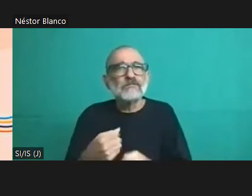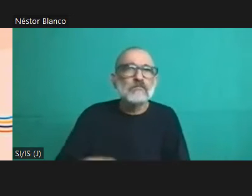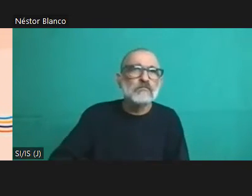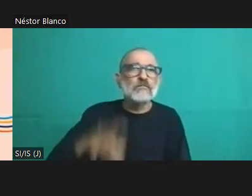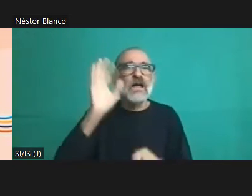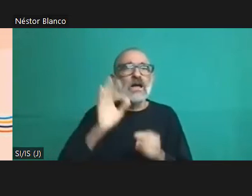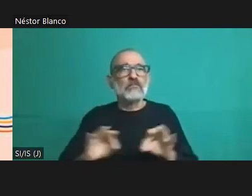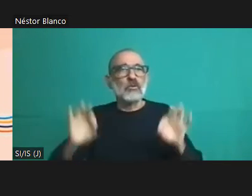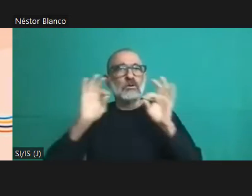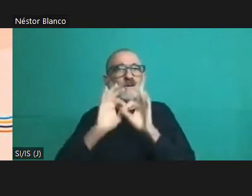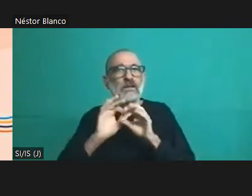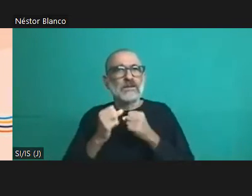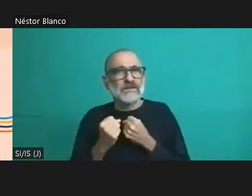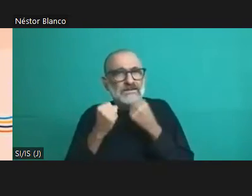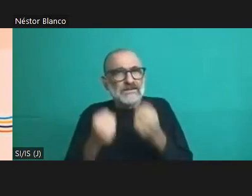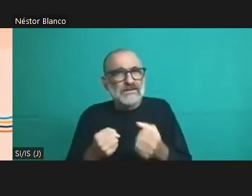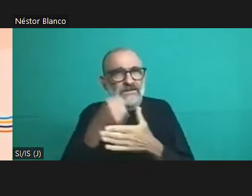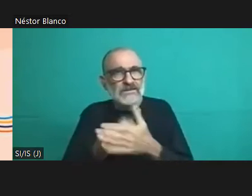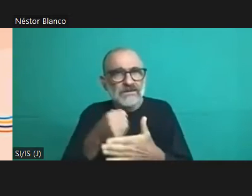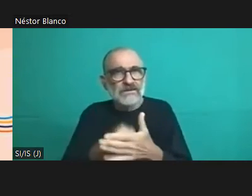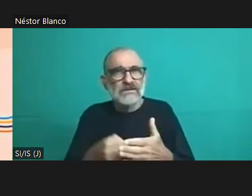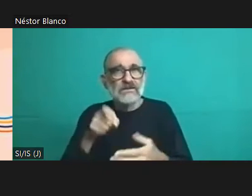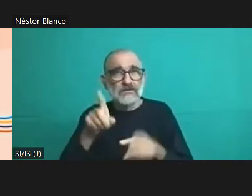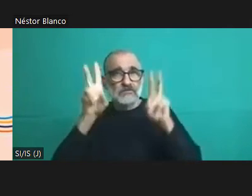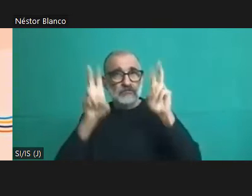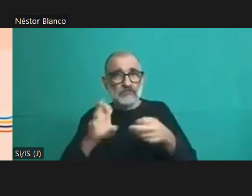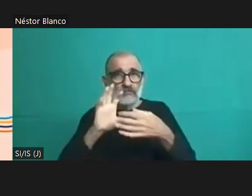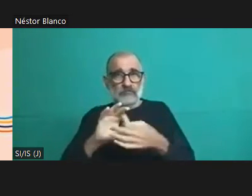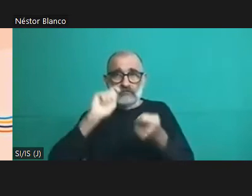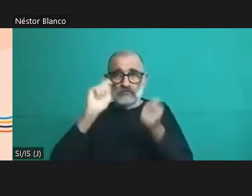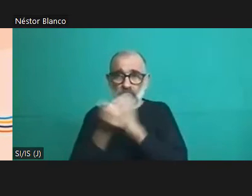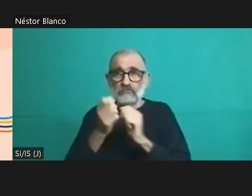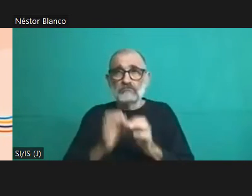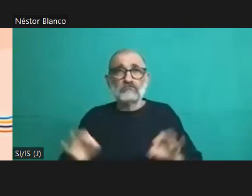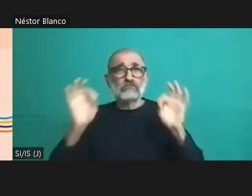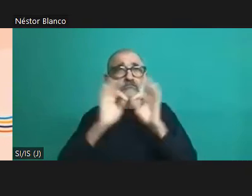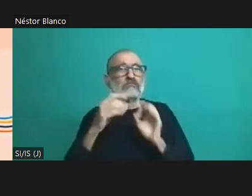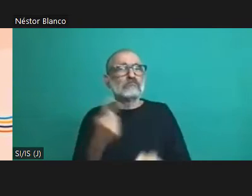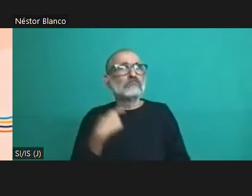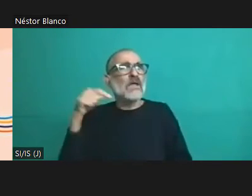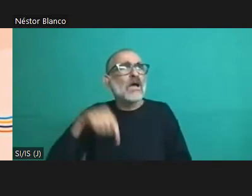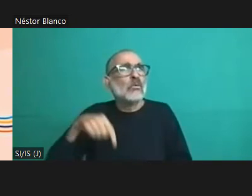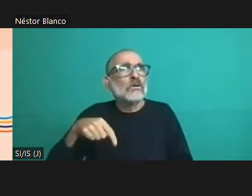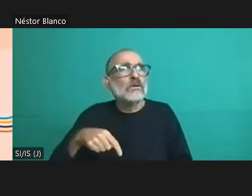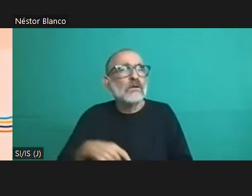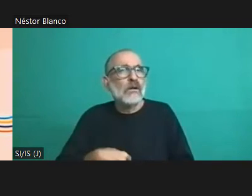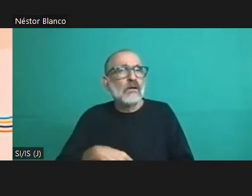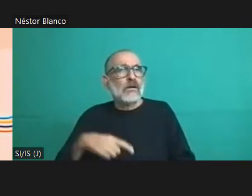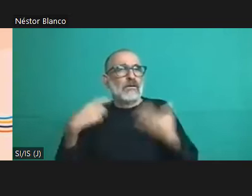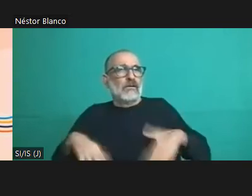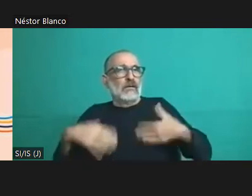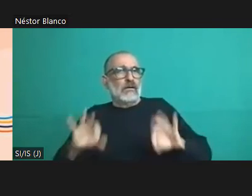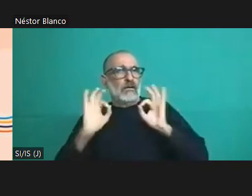to have certain accreditations and certifications that help us to keep working with our patients through